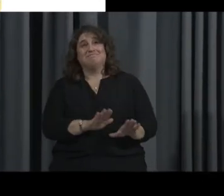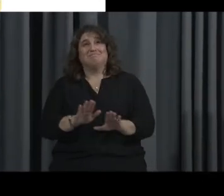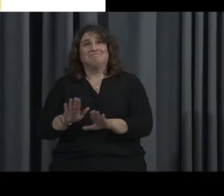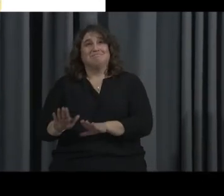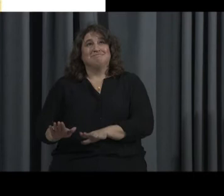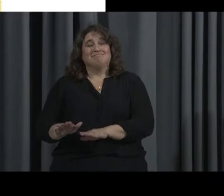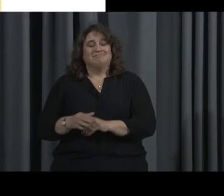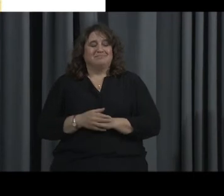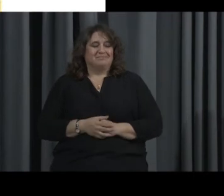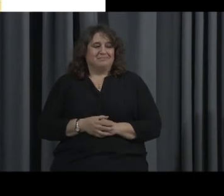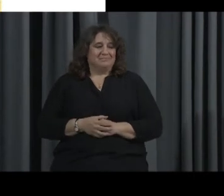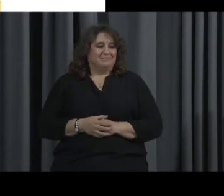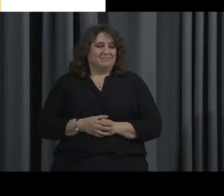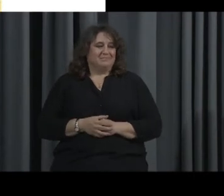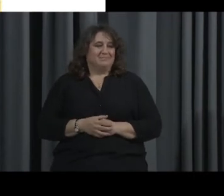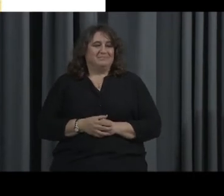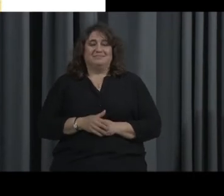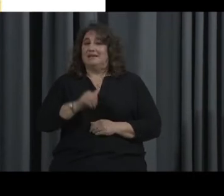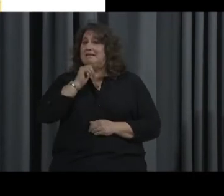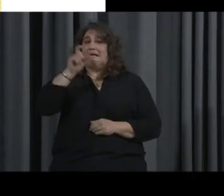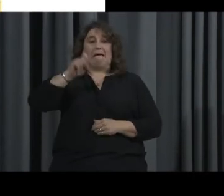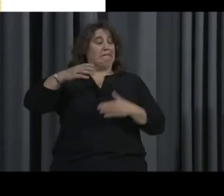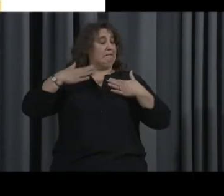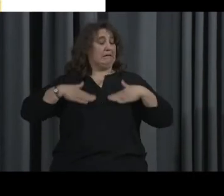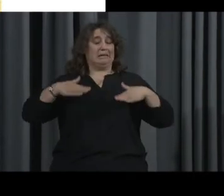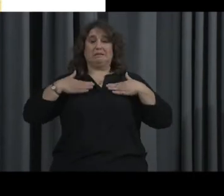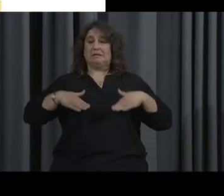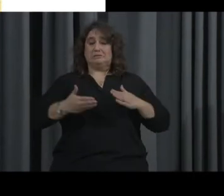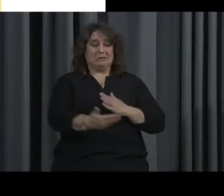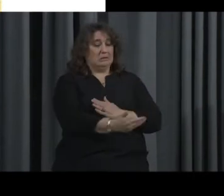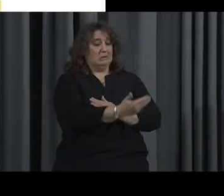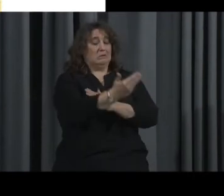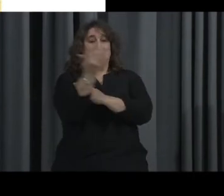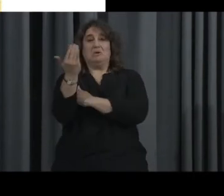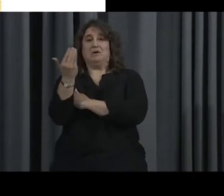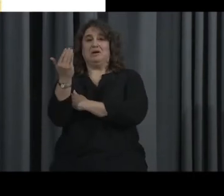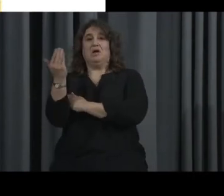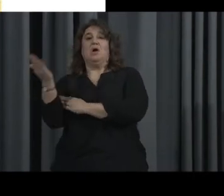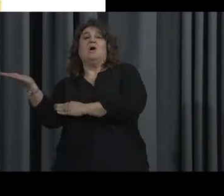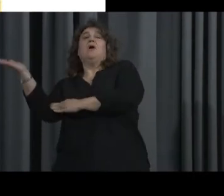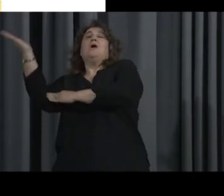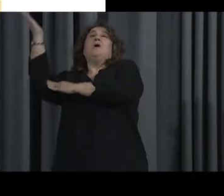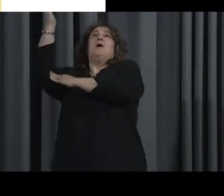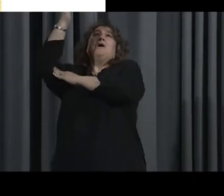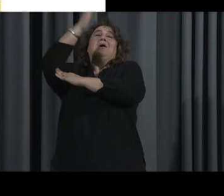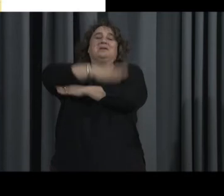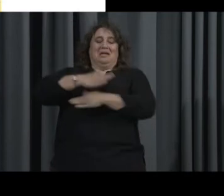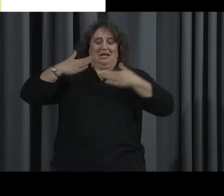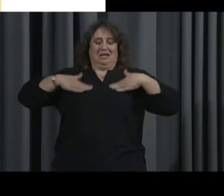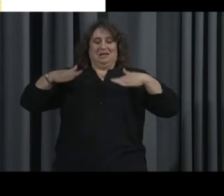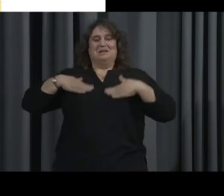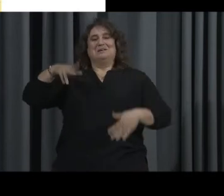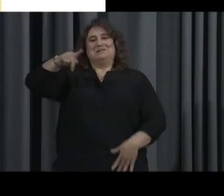is don't have to get dressed. If you're done retired, you can lay around in your pajamas all day.